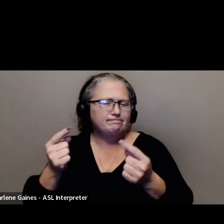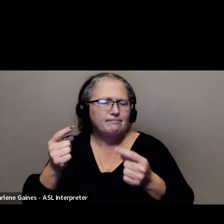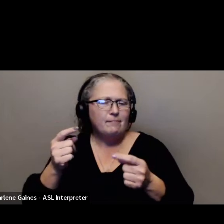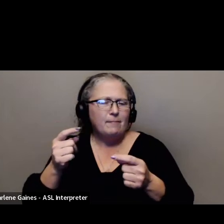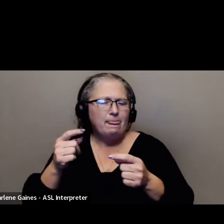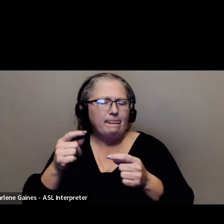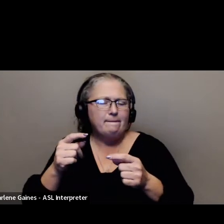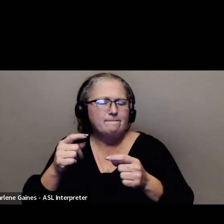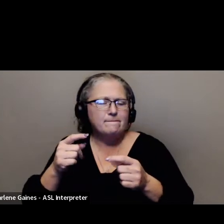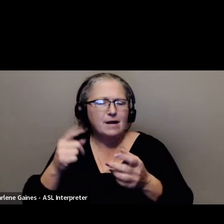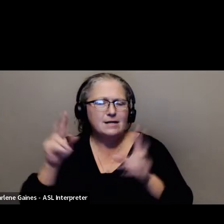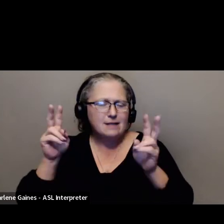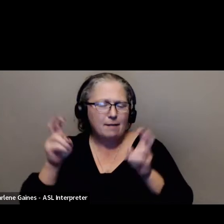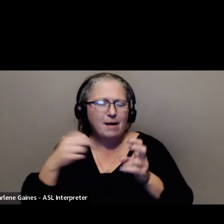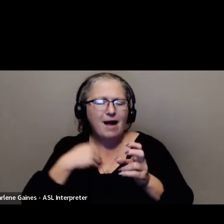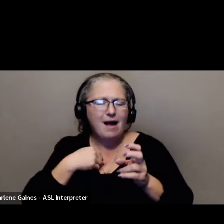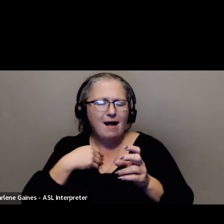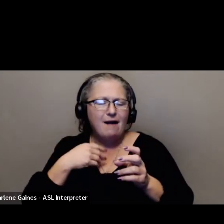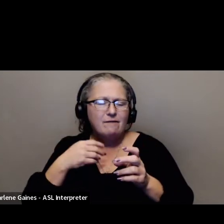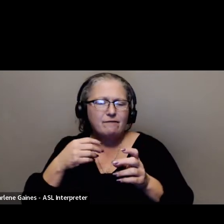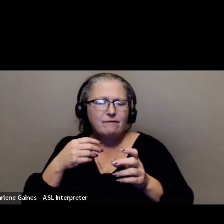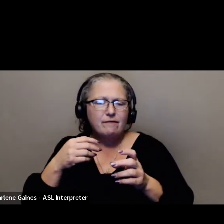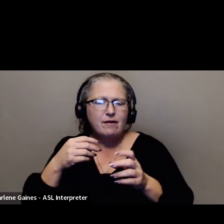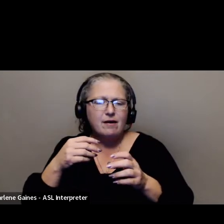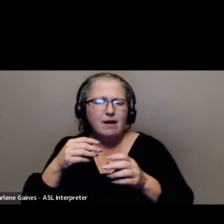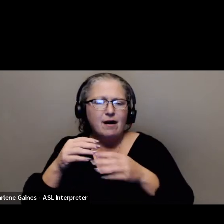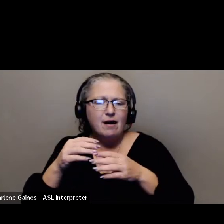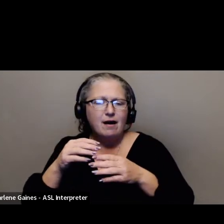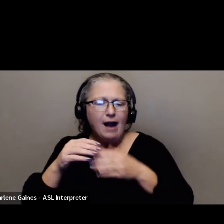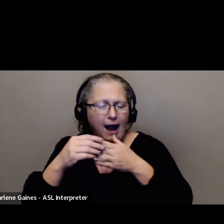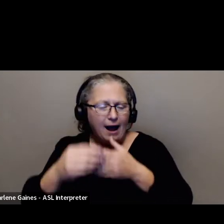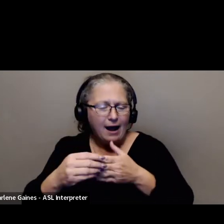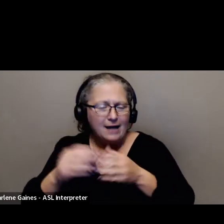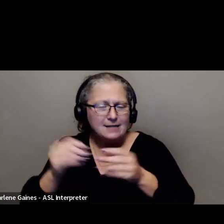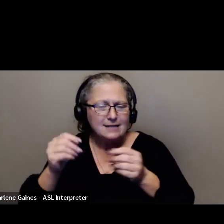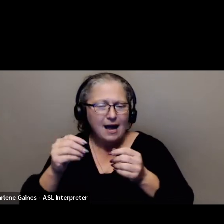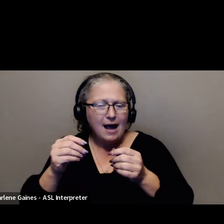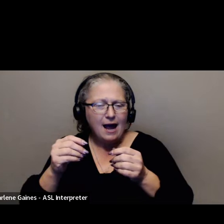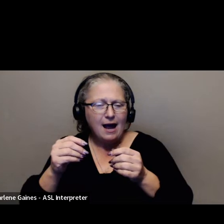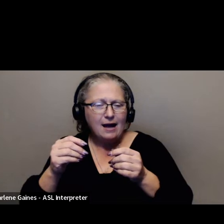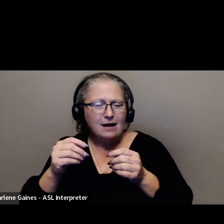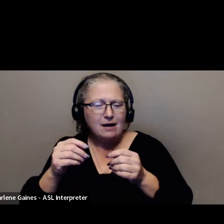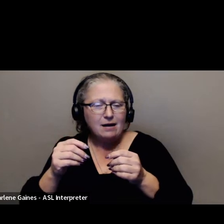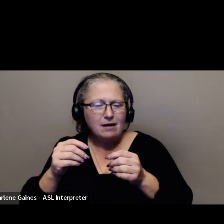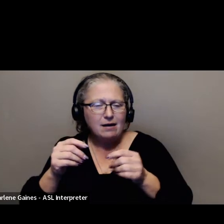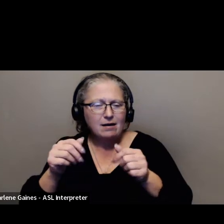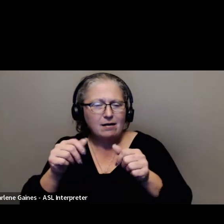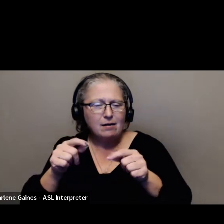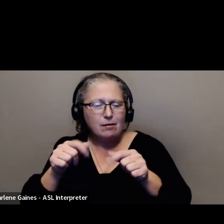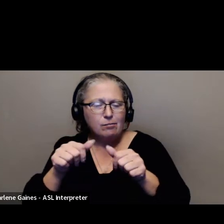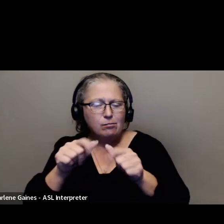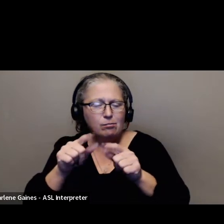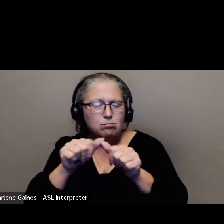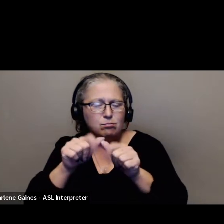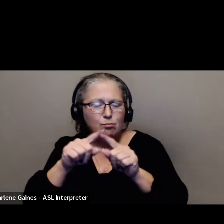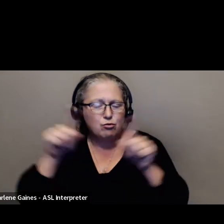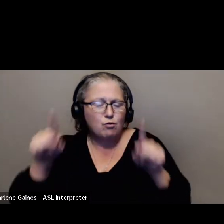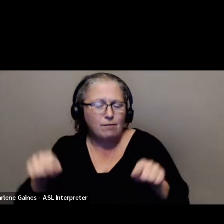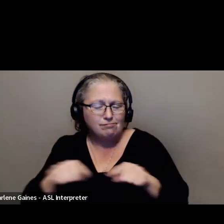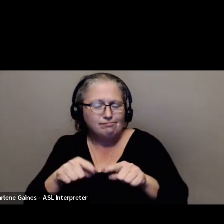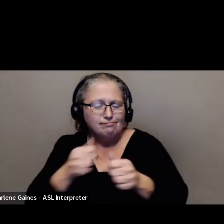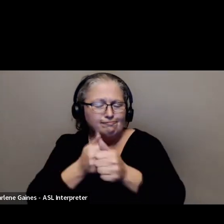There are definite guidelines and parameters that teachers need to follow when they are teaching.